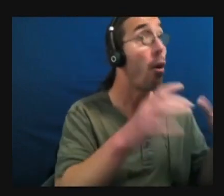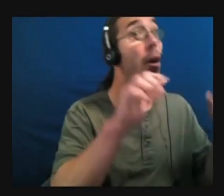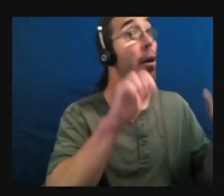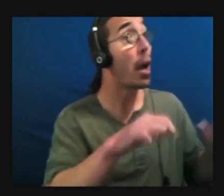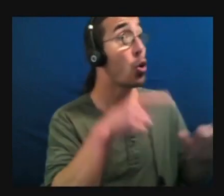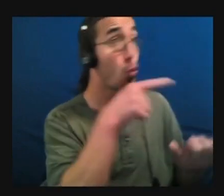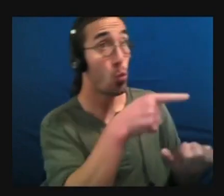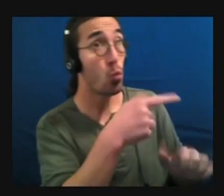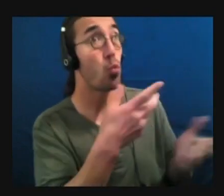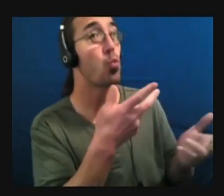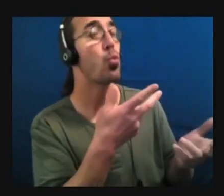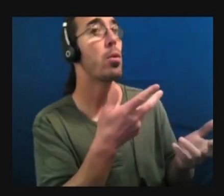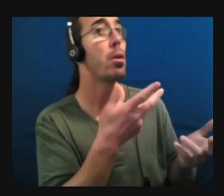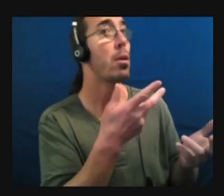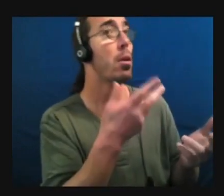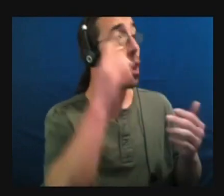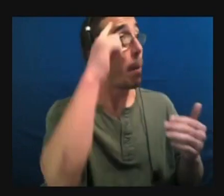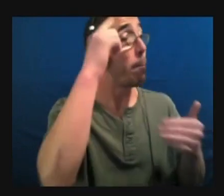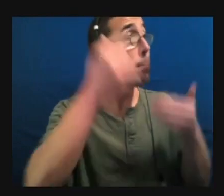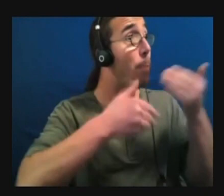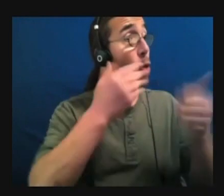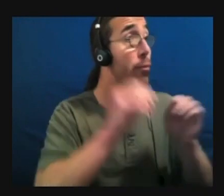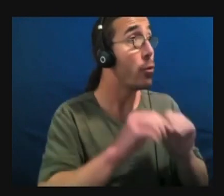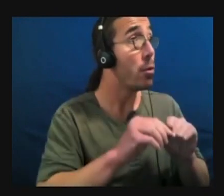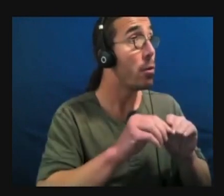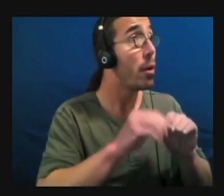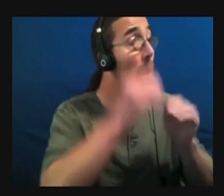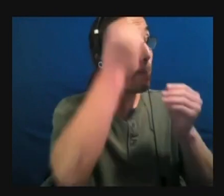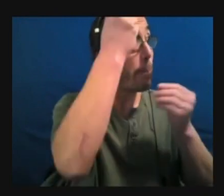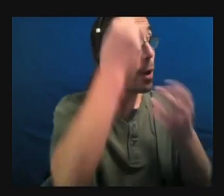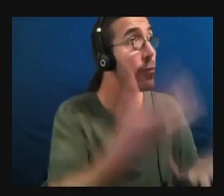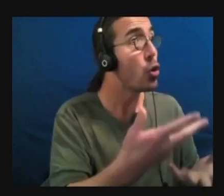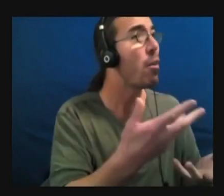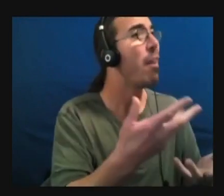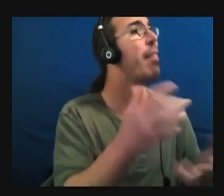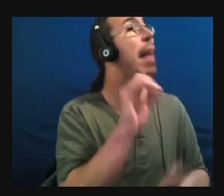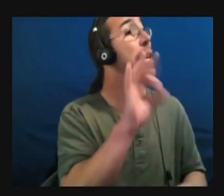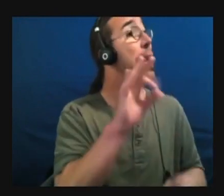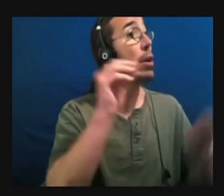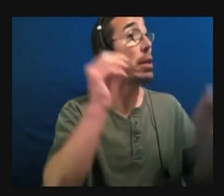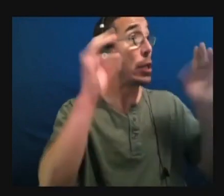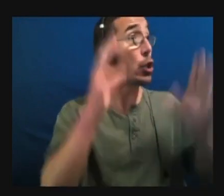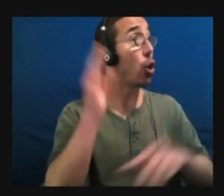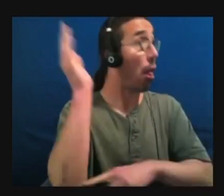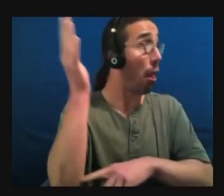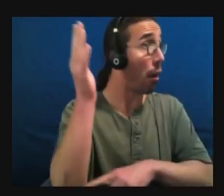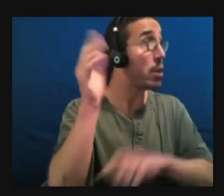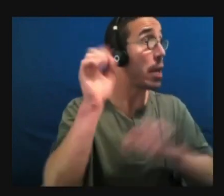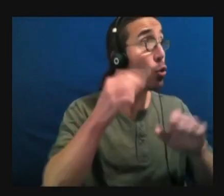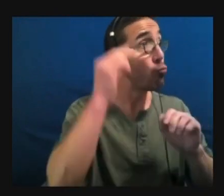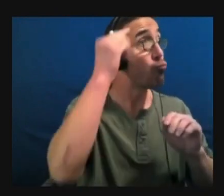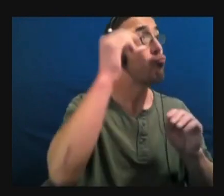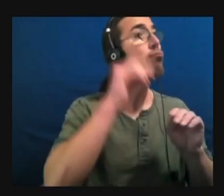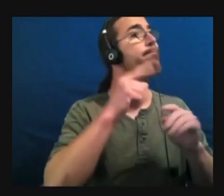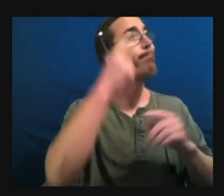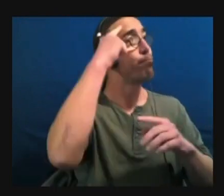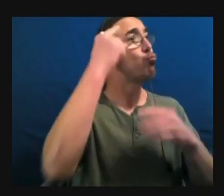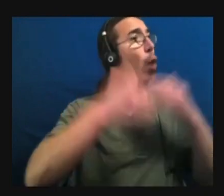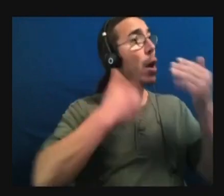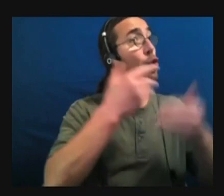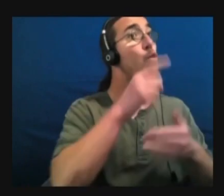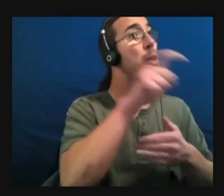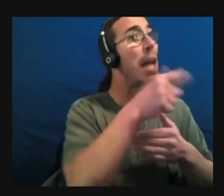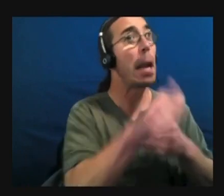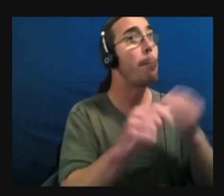to process the information in the lecture? Do you need any additional support